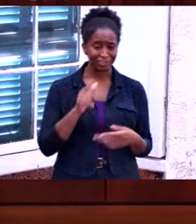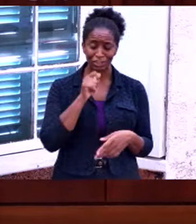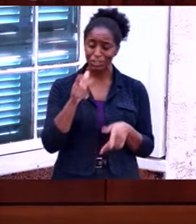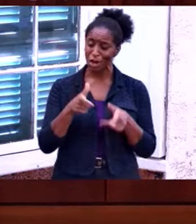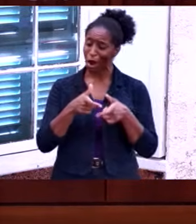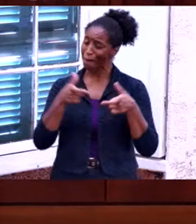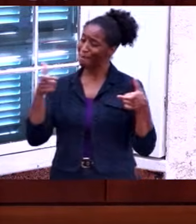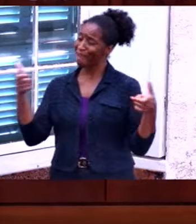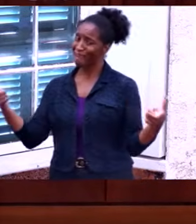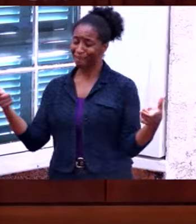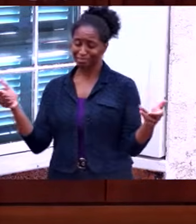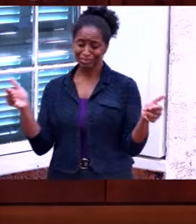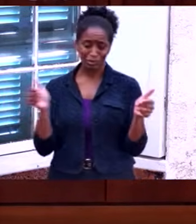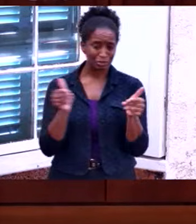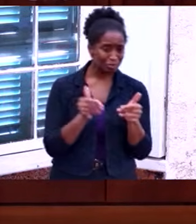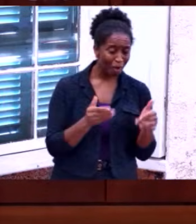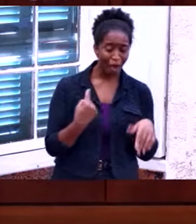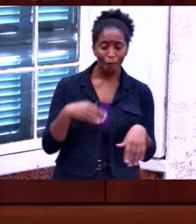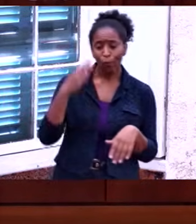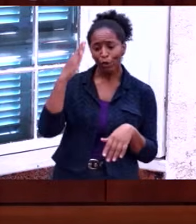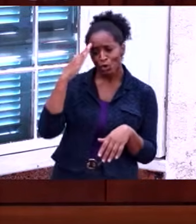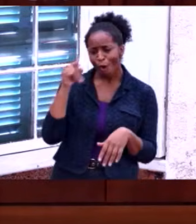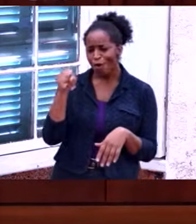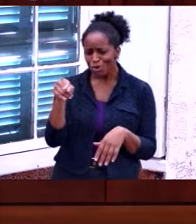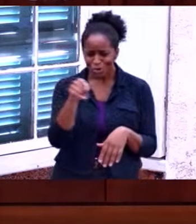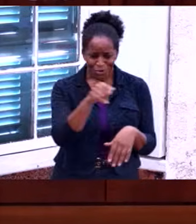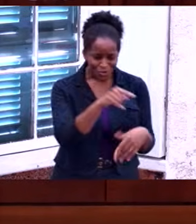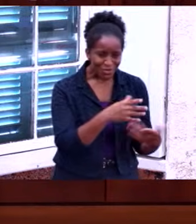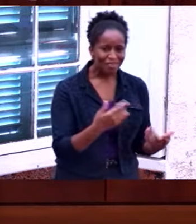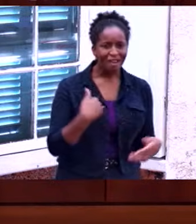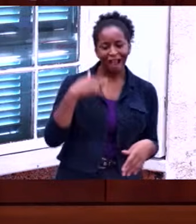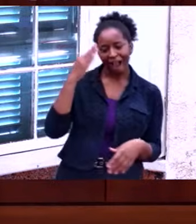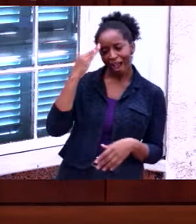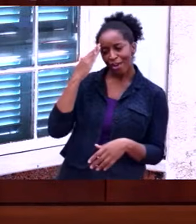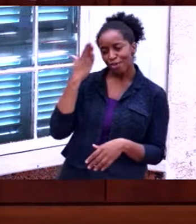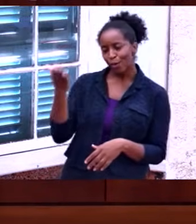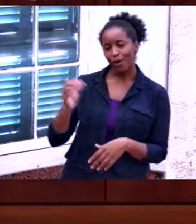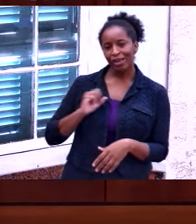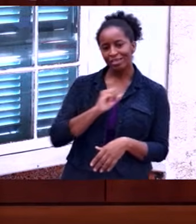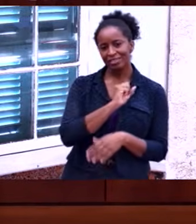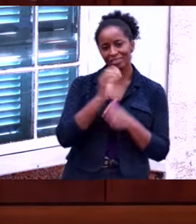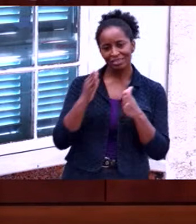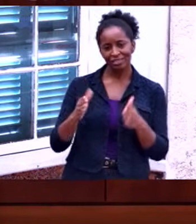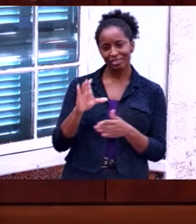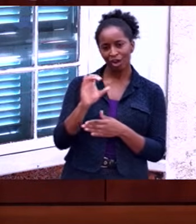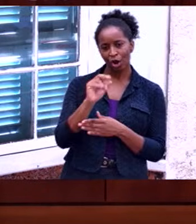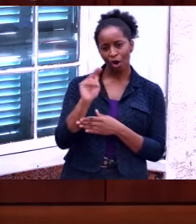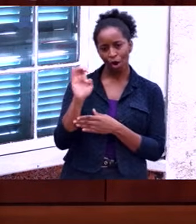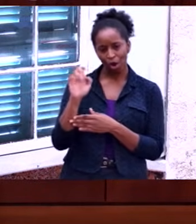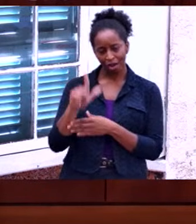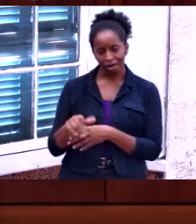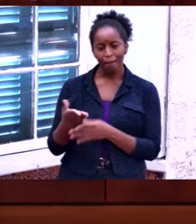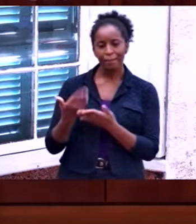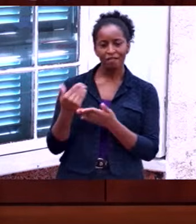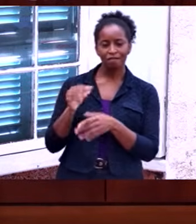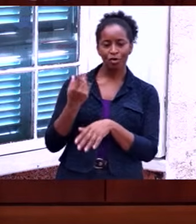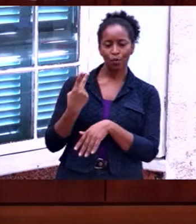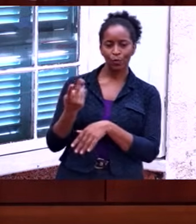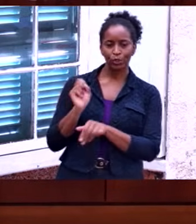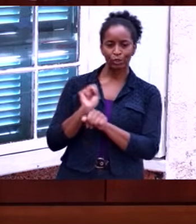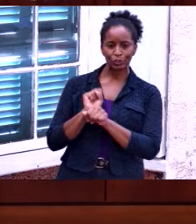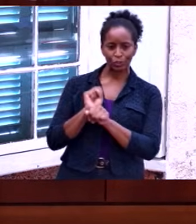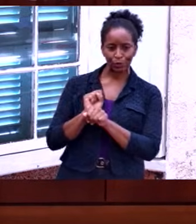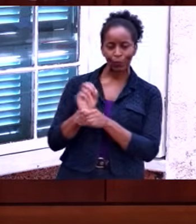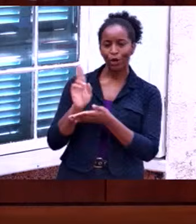body, you know that body. I knew Senator Connell because I worked in the University of the West Indies. Now we have Senator Thompson speaking about knowing Senator Connell's